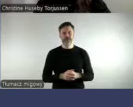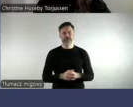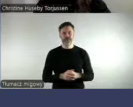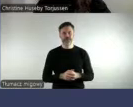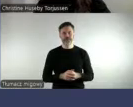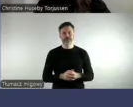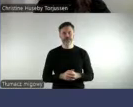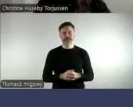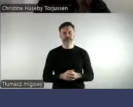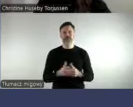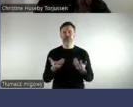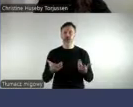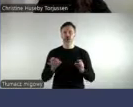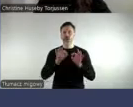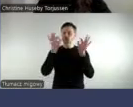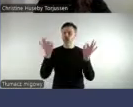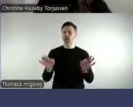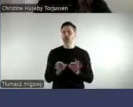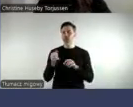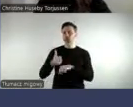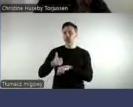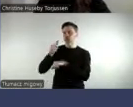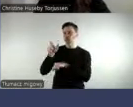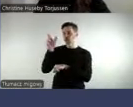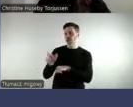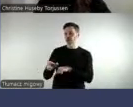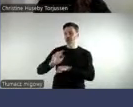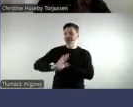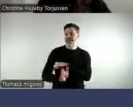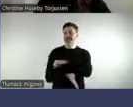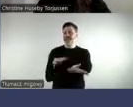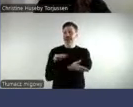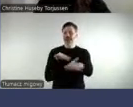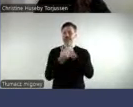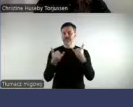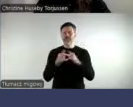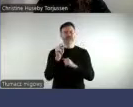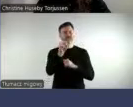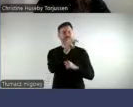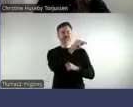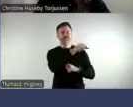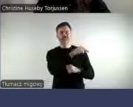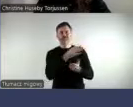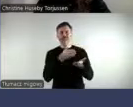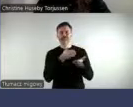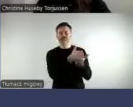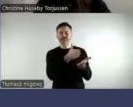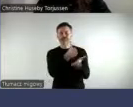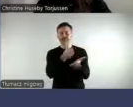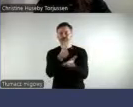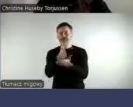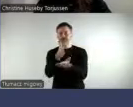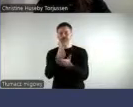role for the relevant actors who handle the crisis directly, and we do not normally get involved in tactical or operational tasks or